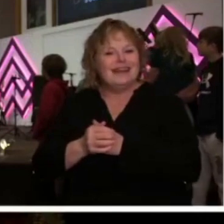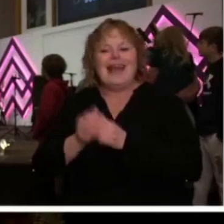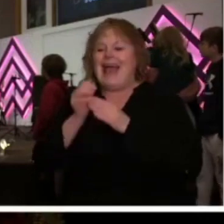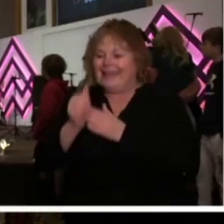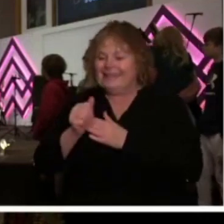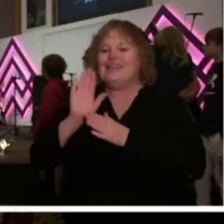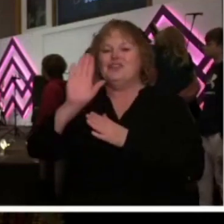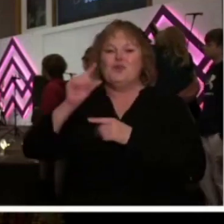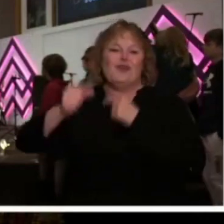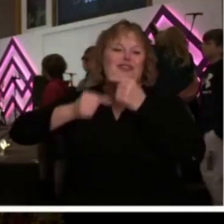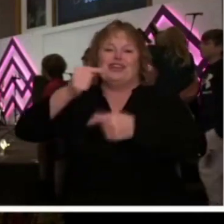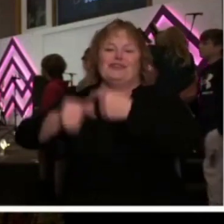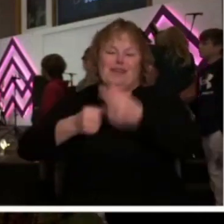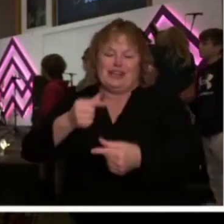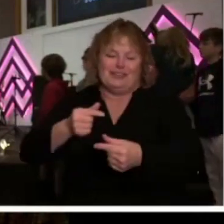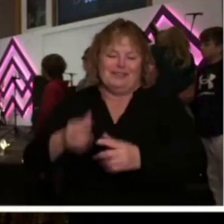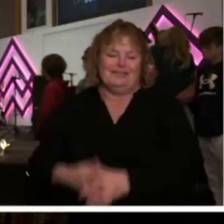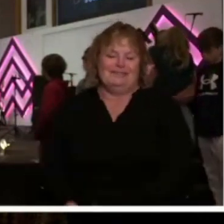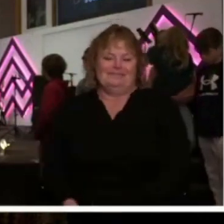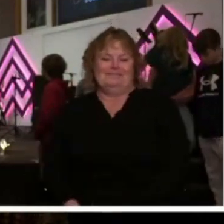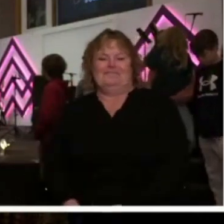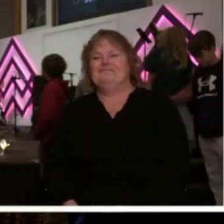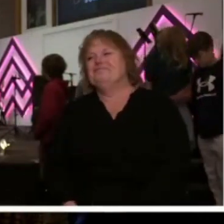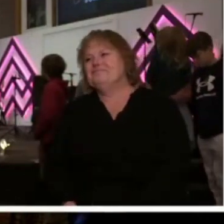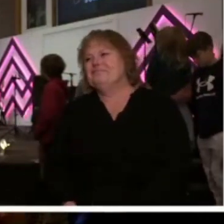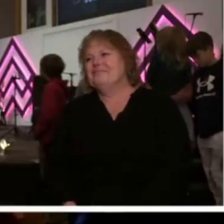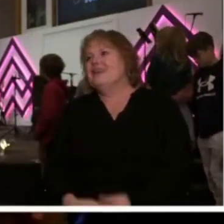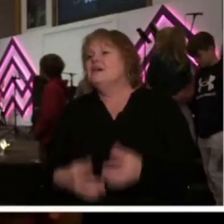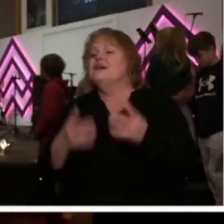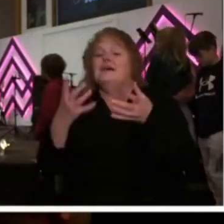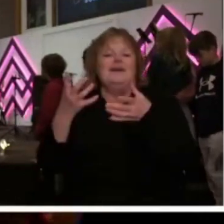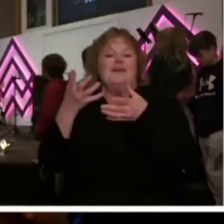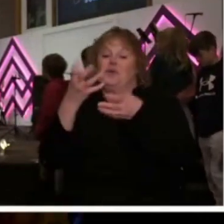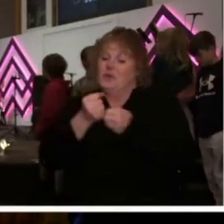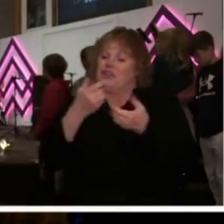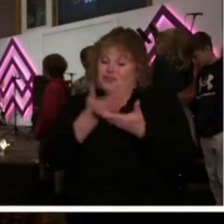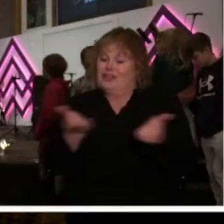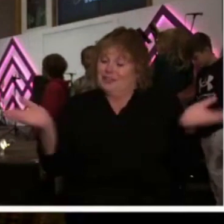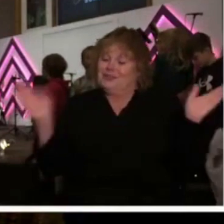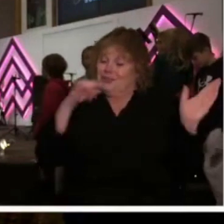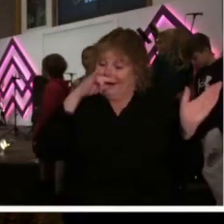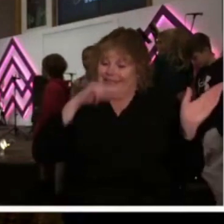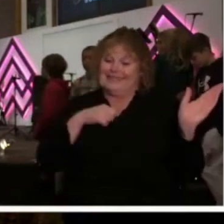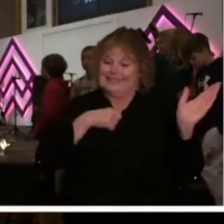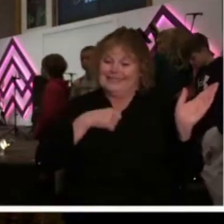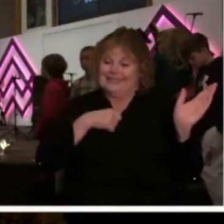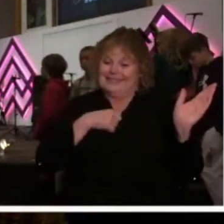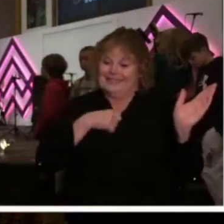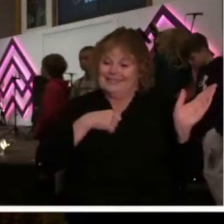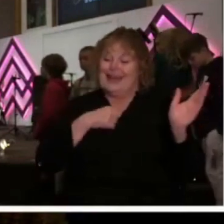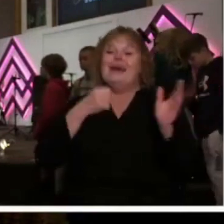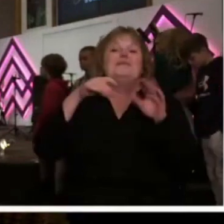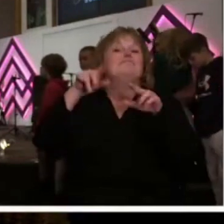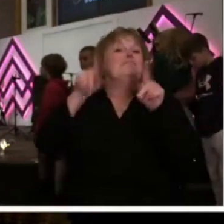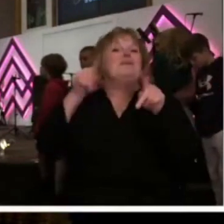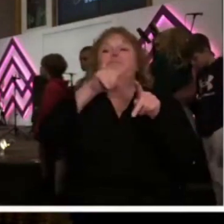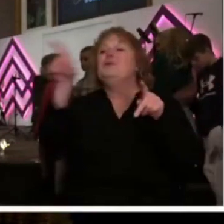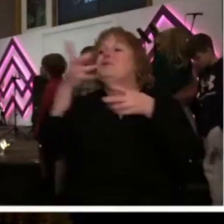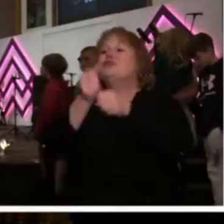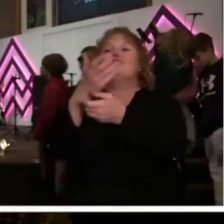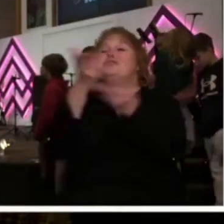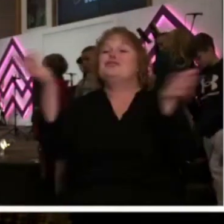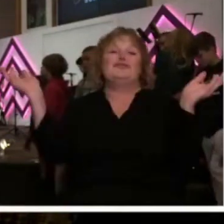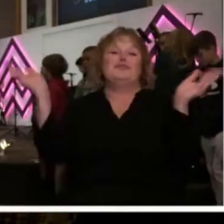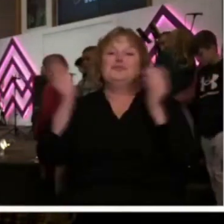your generation to do something for the next. So we trust you. People, we trust you.